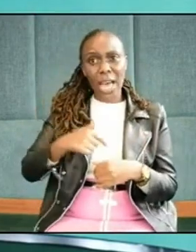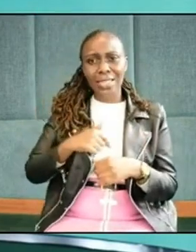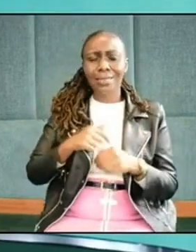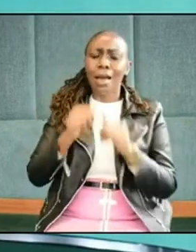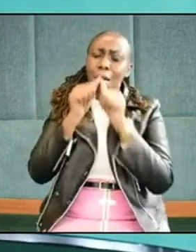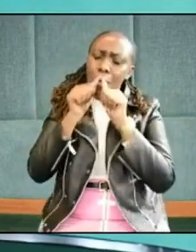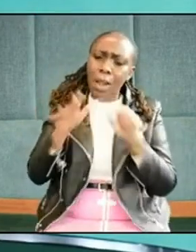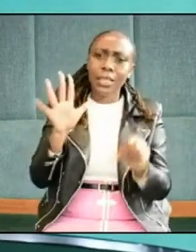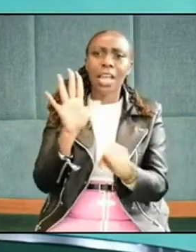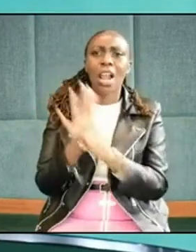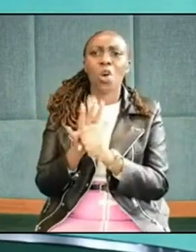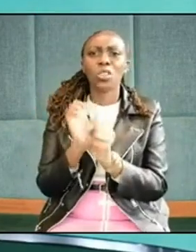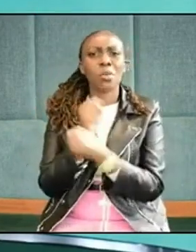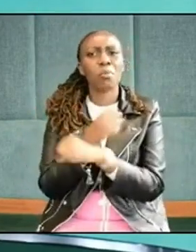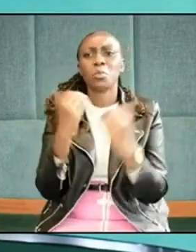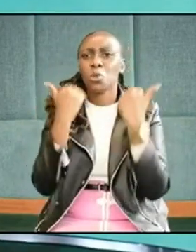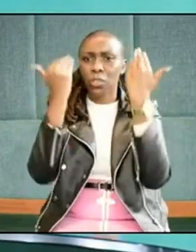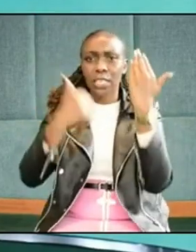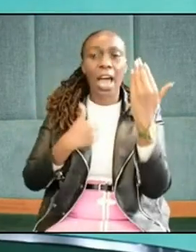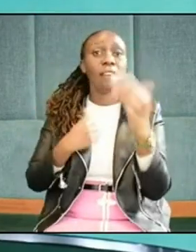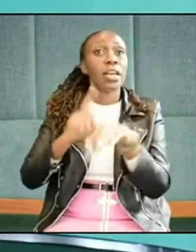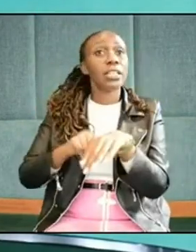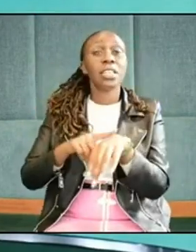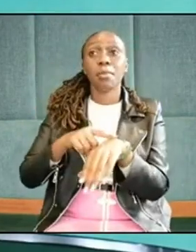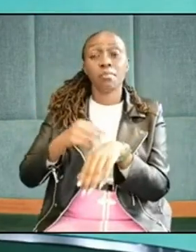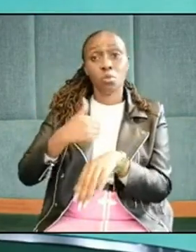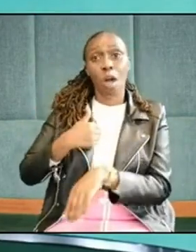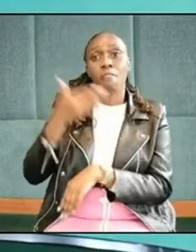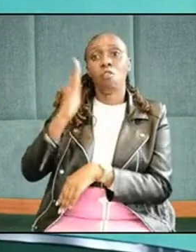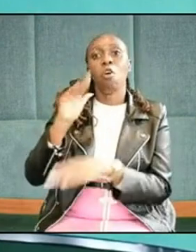be stressed when we have God in our lives.